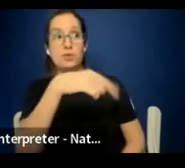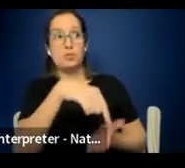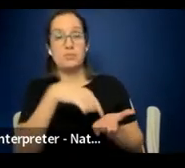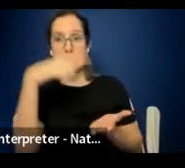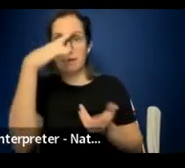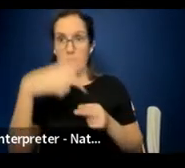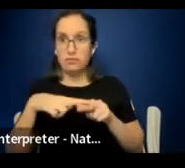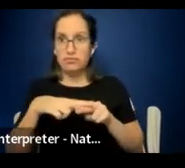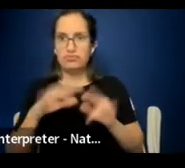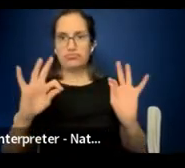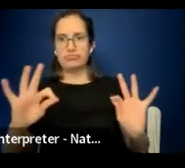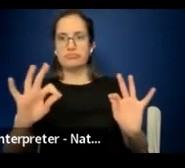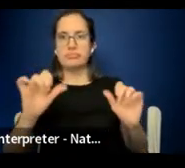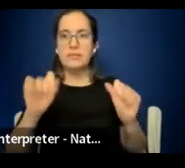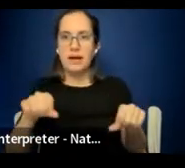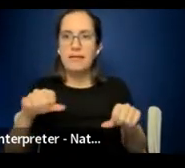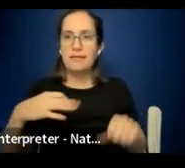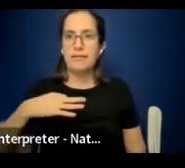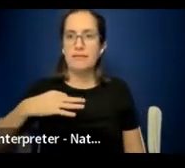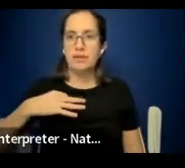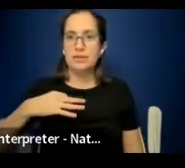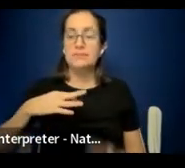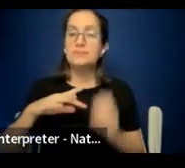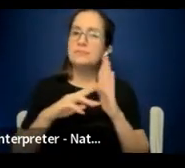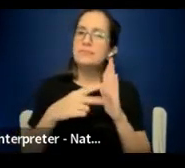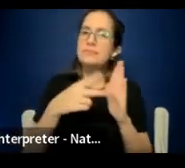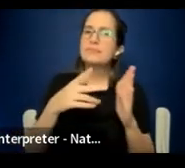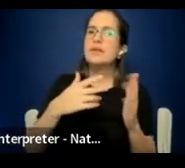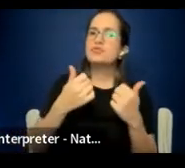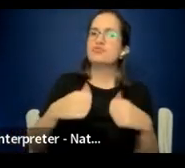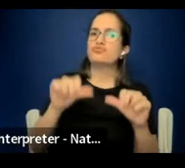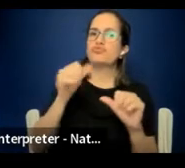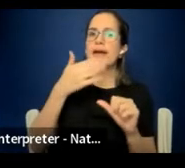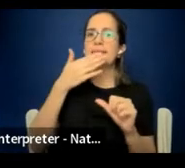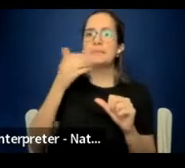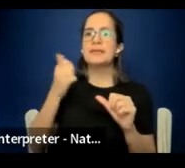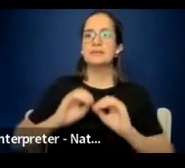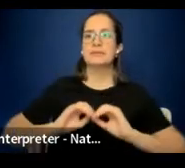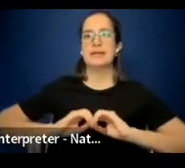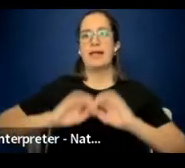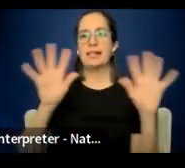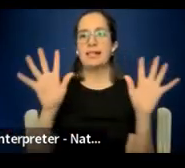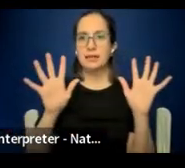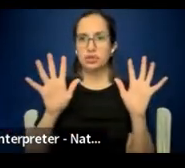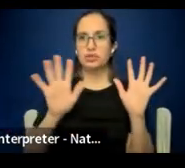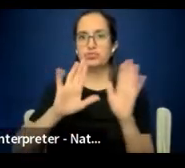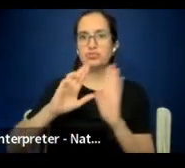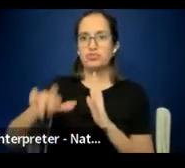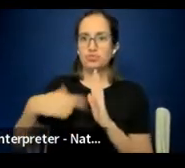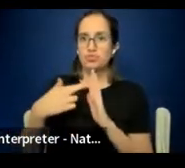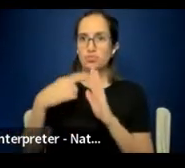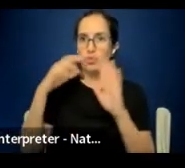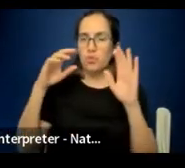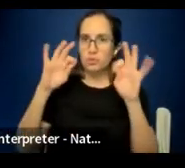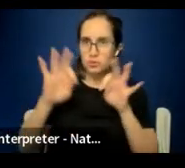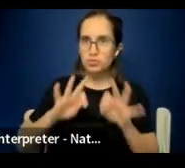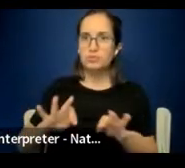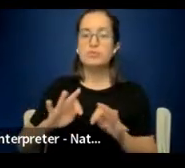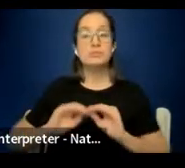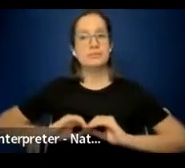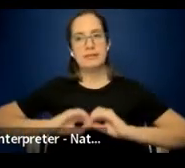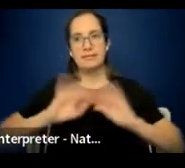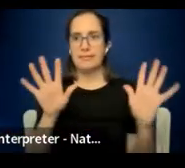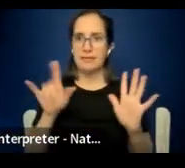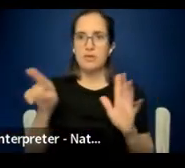want to do this. So, you know, be as clear as you can sort of in that role description. And Bill brings up a good point